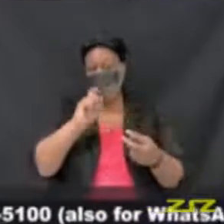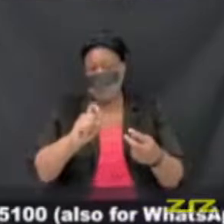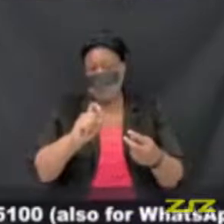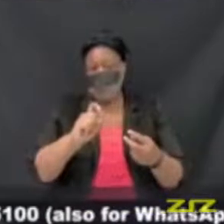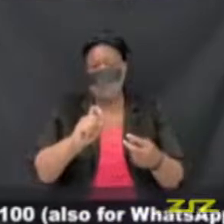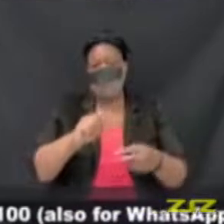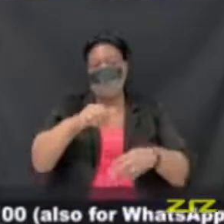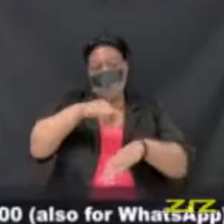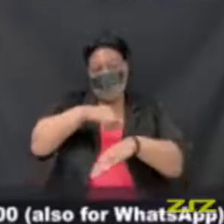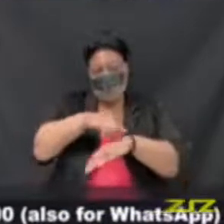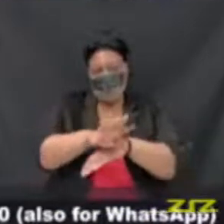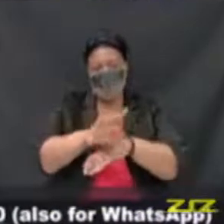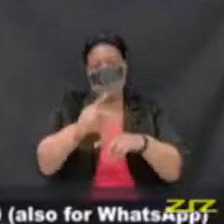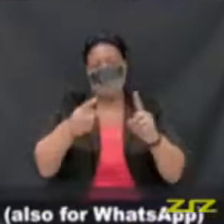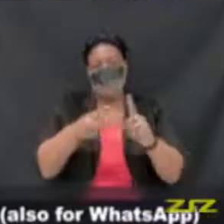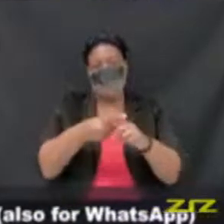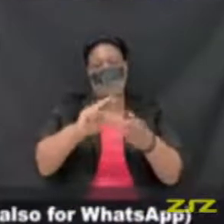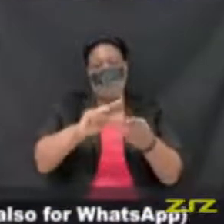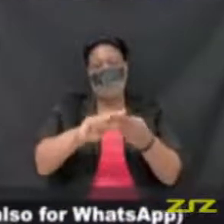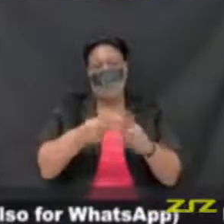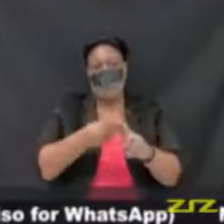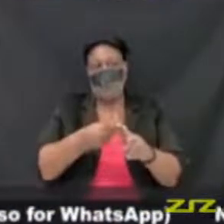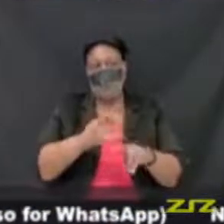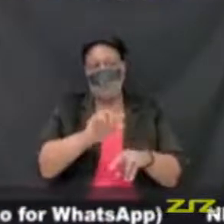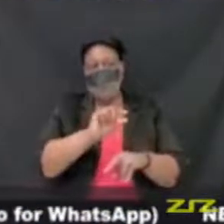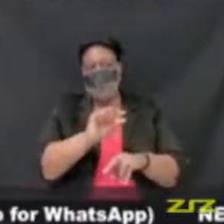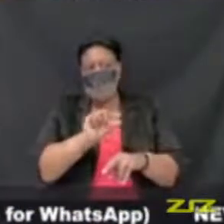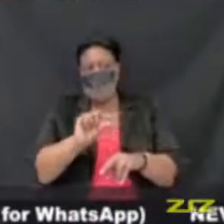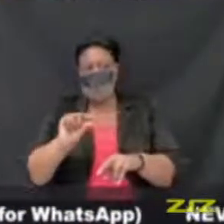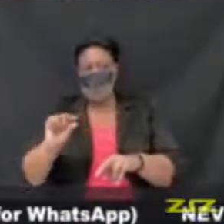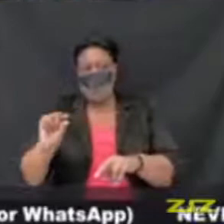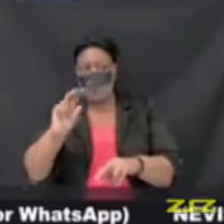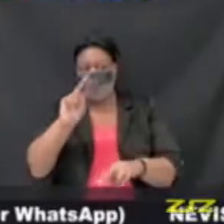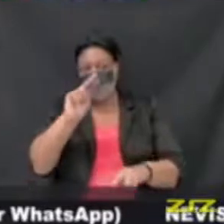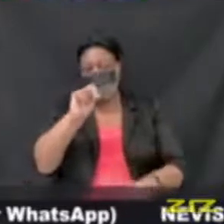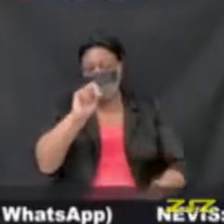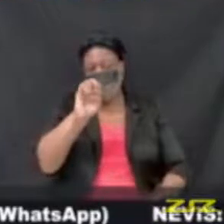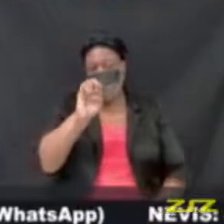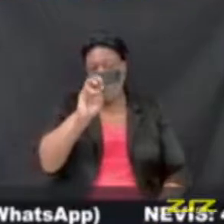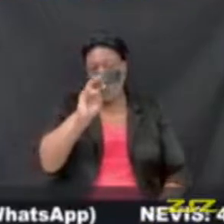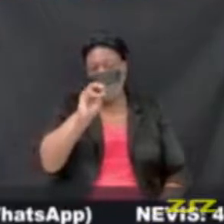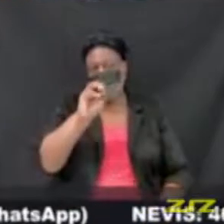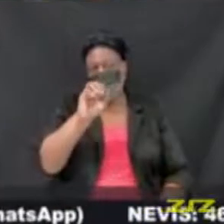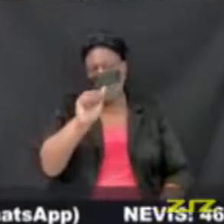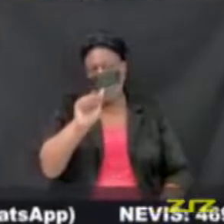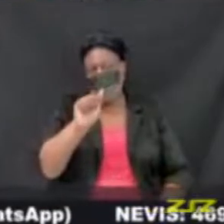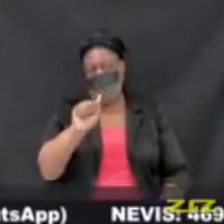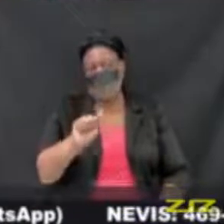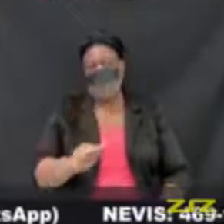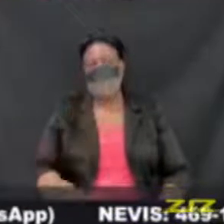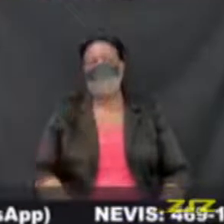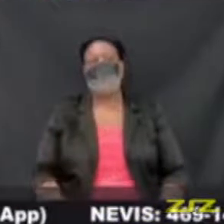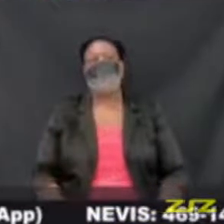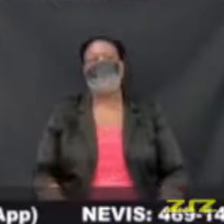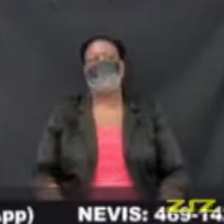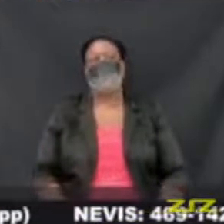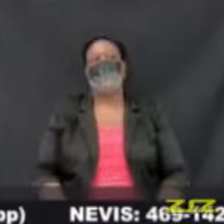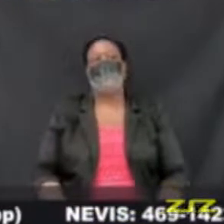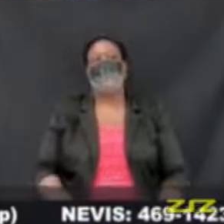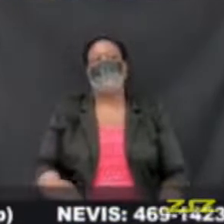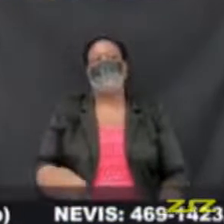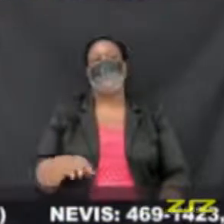clarifications on any of the presentations being made thus far, Kindly send your questions to NEMA WhatsApp